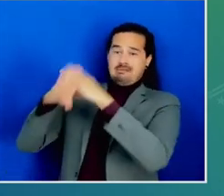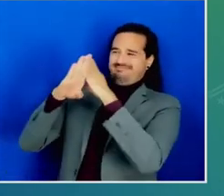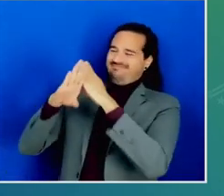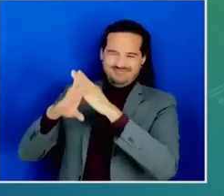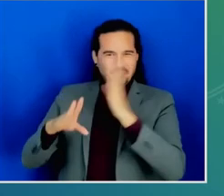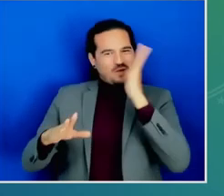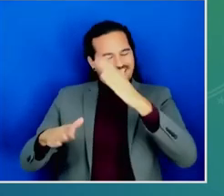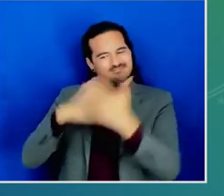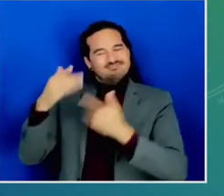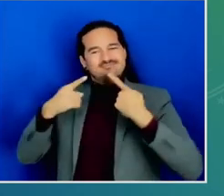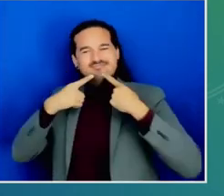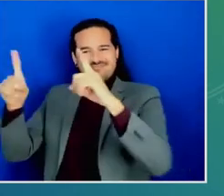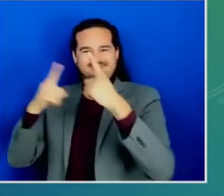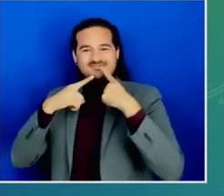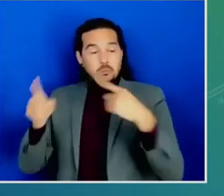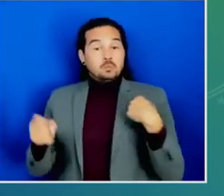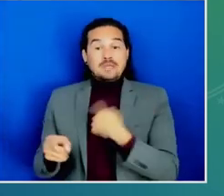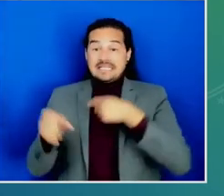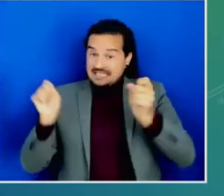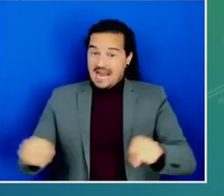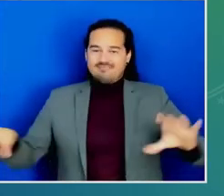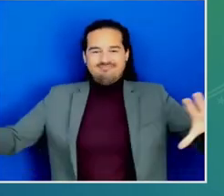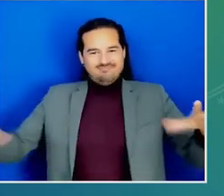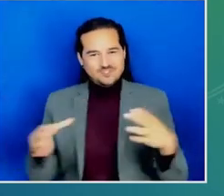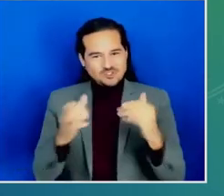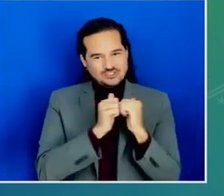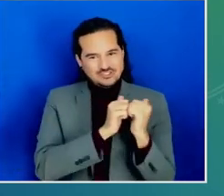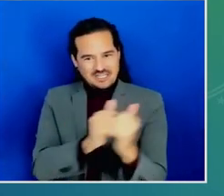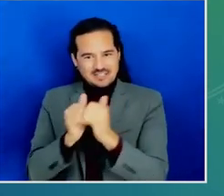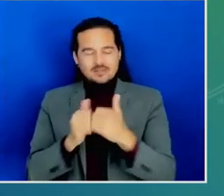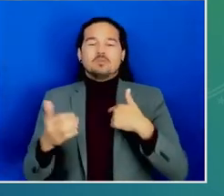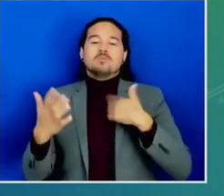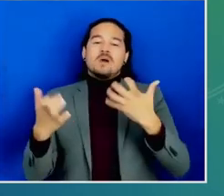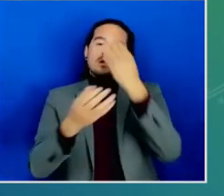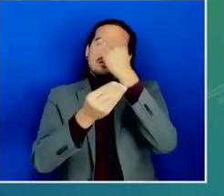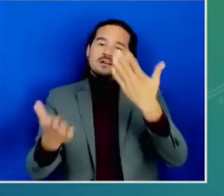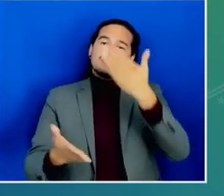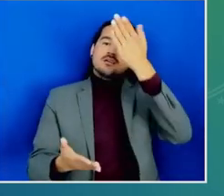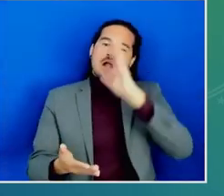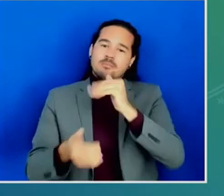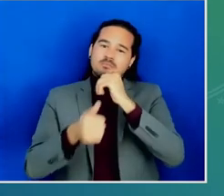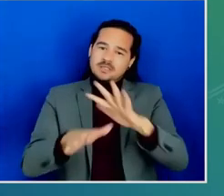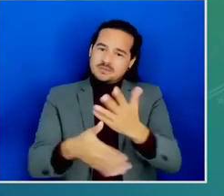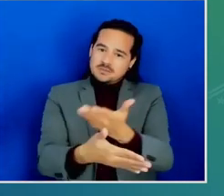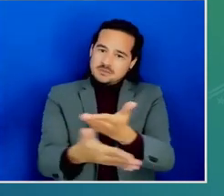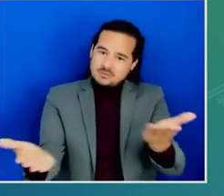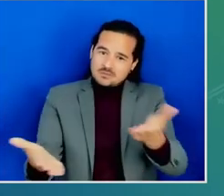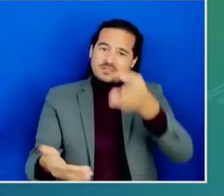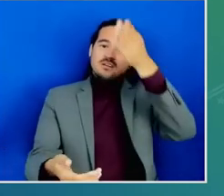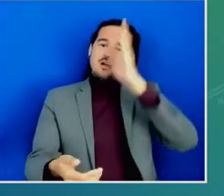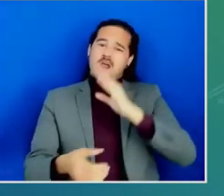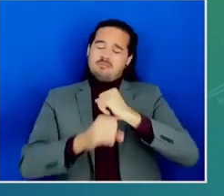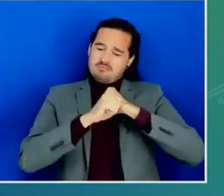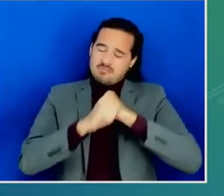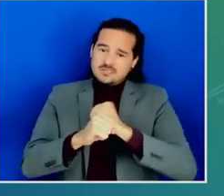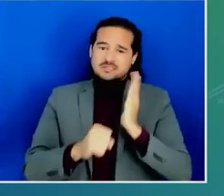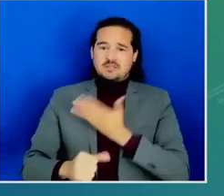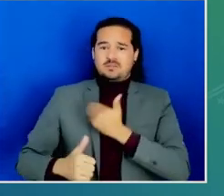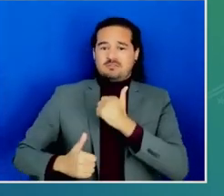together. So I say again to all of you, God bless you all. May God protect our troops. And now I'm going to turn